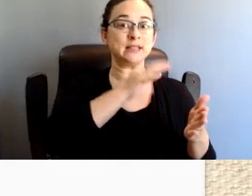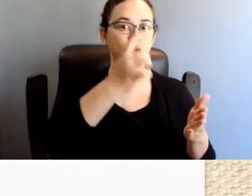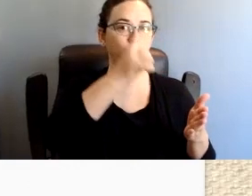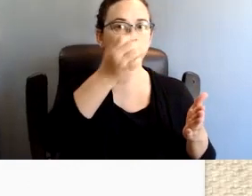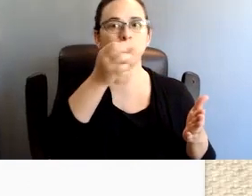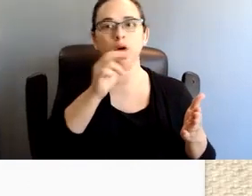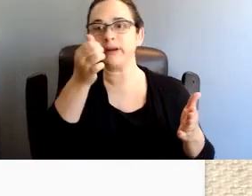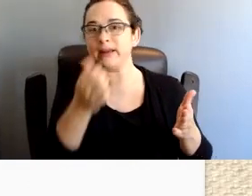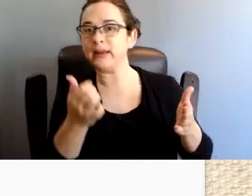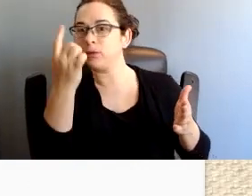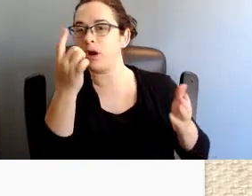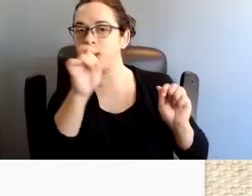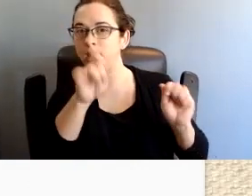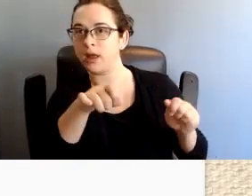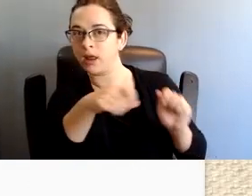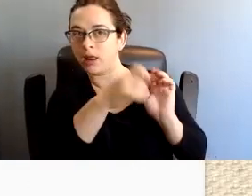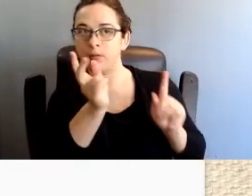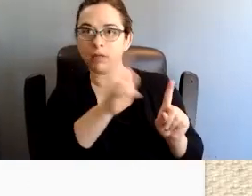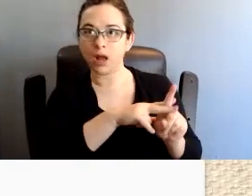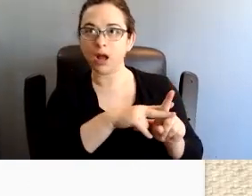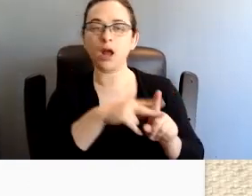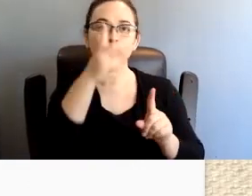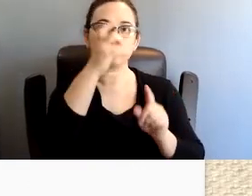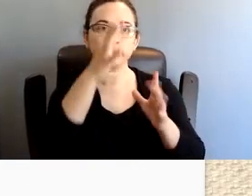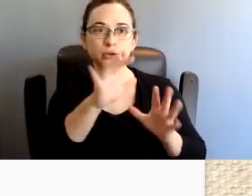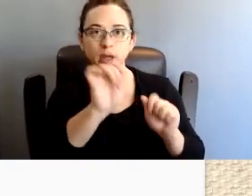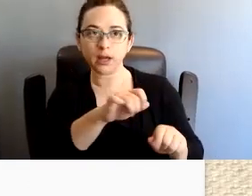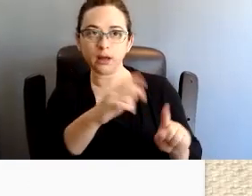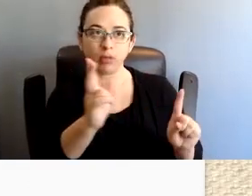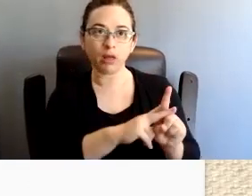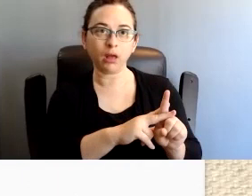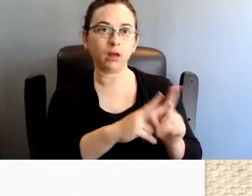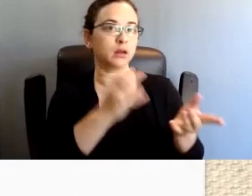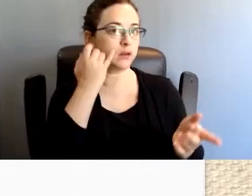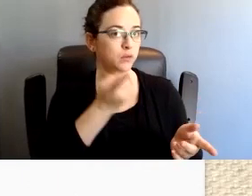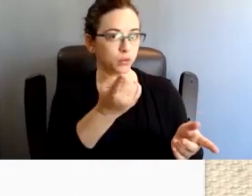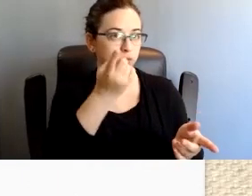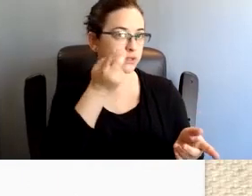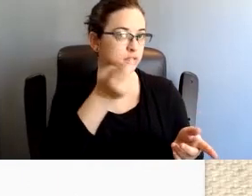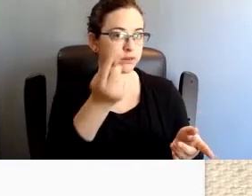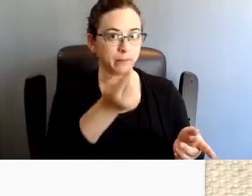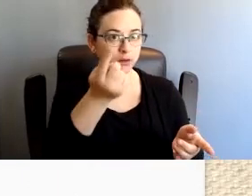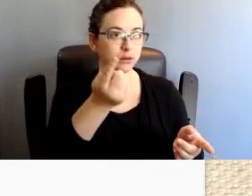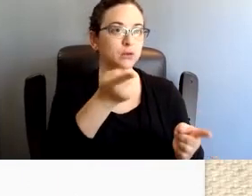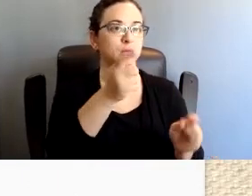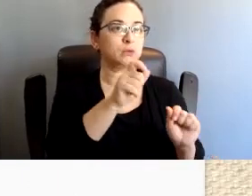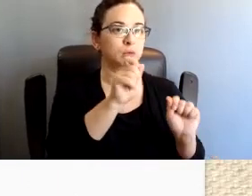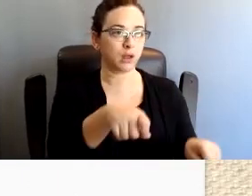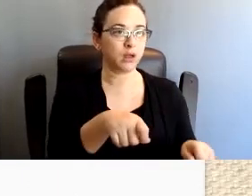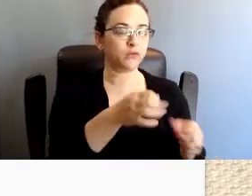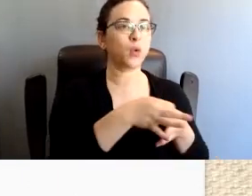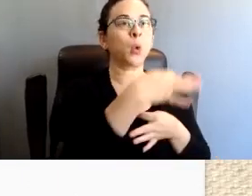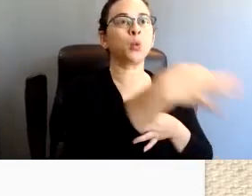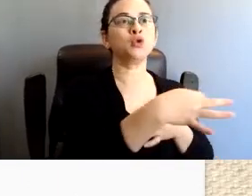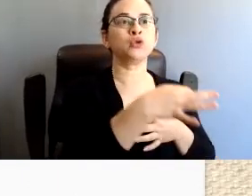can apply, or Dreamers can apply. So that way you can always forward them. If you know any student, you can always forward it to them, those scholarships.